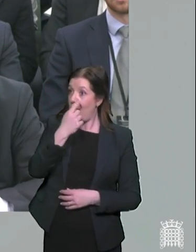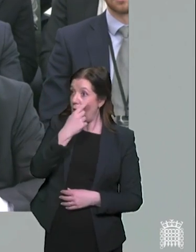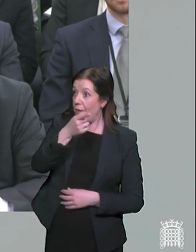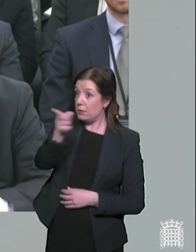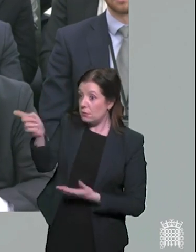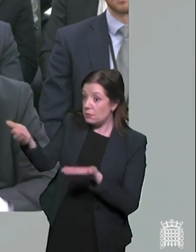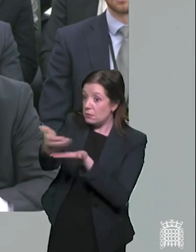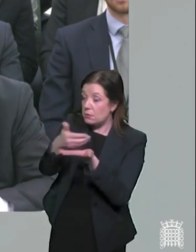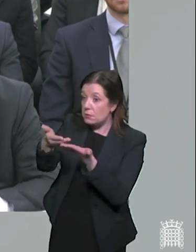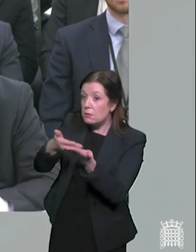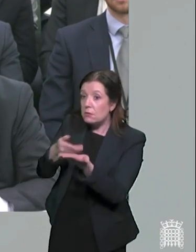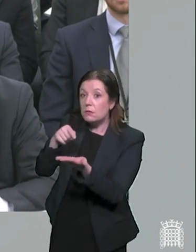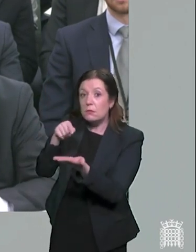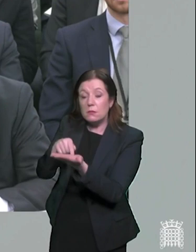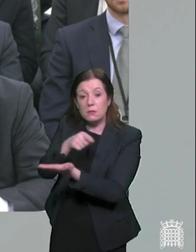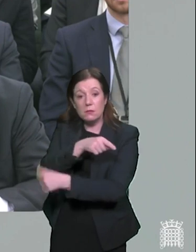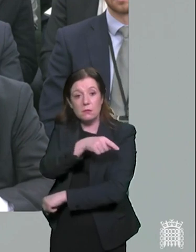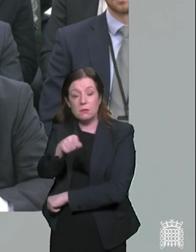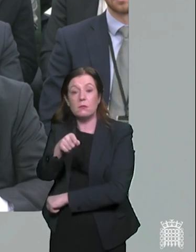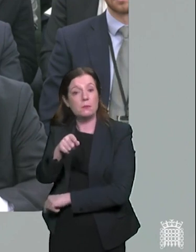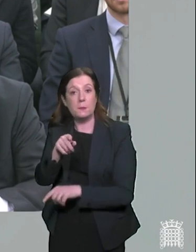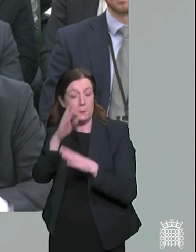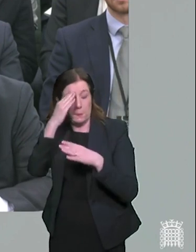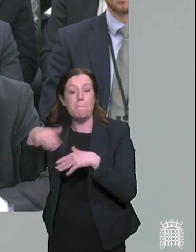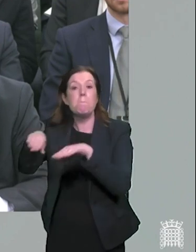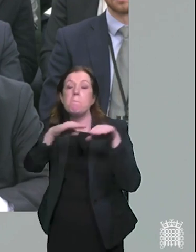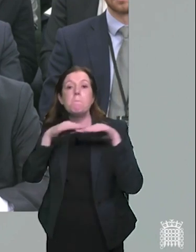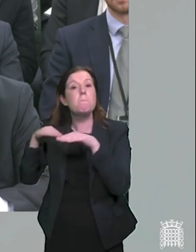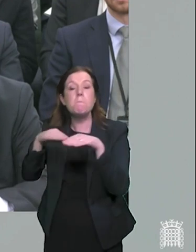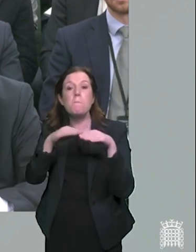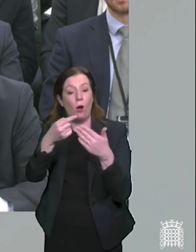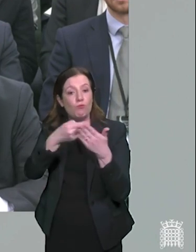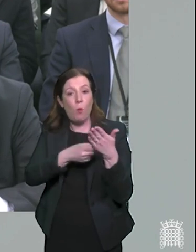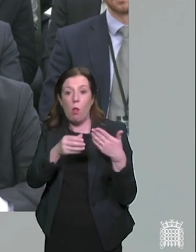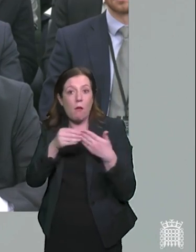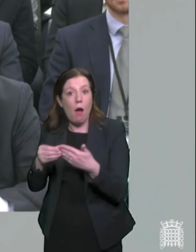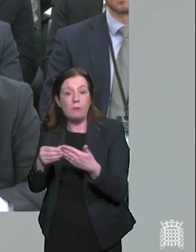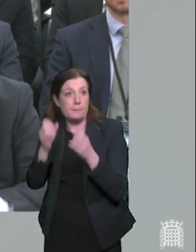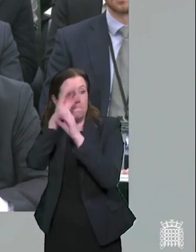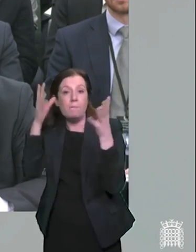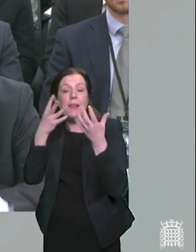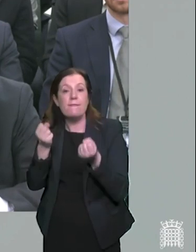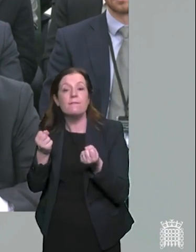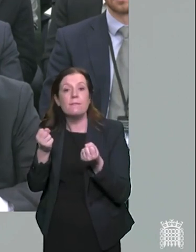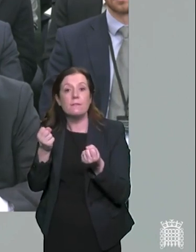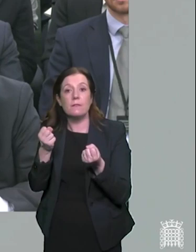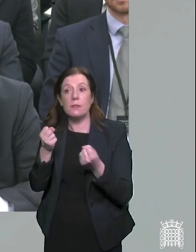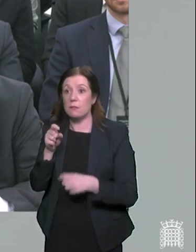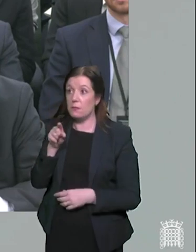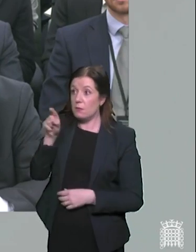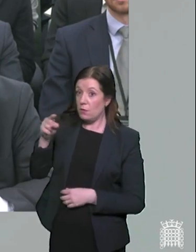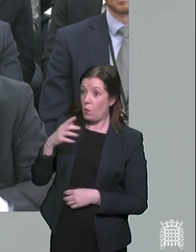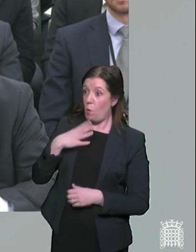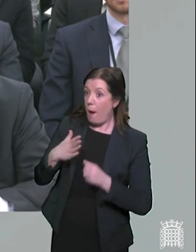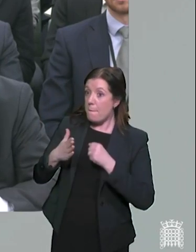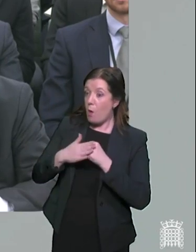committee that everyone was operating with the same understanding of the rules and the guidance. If you want further evidence of